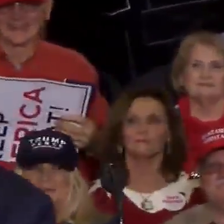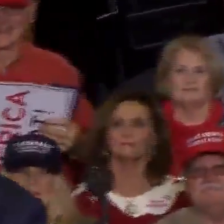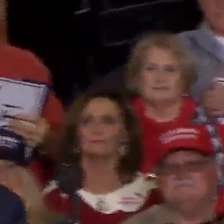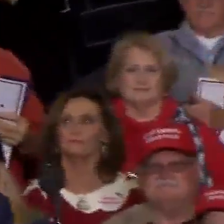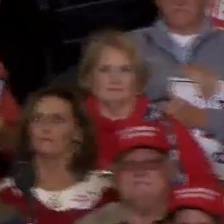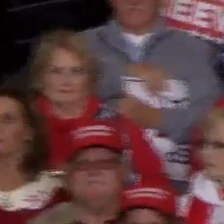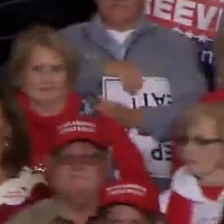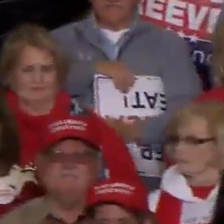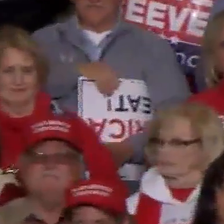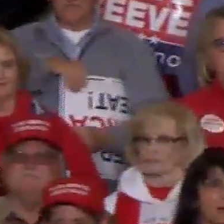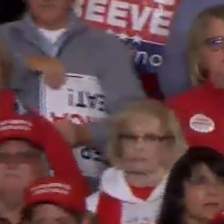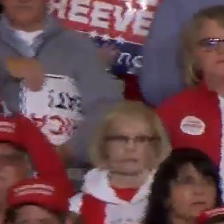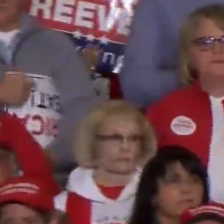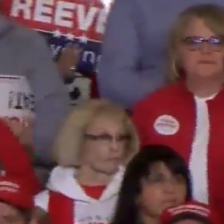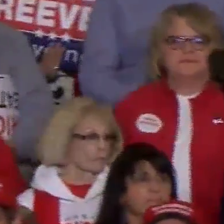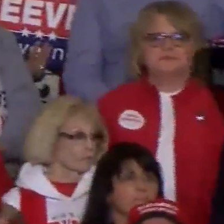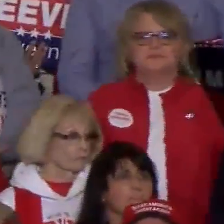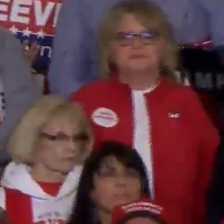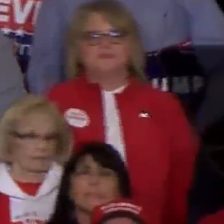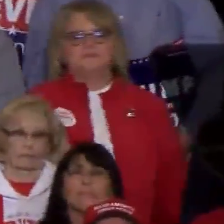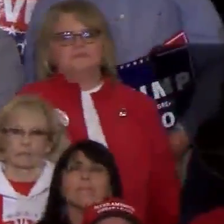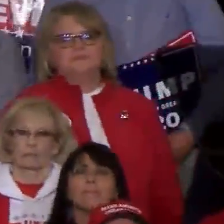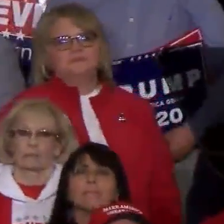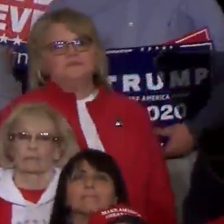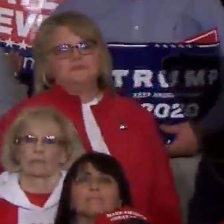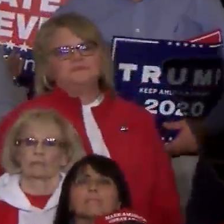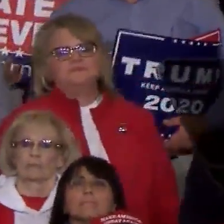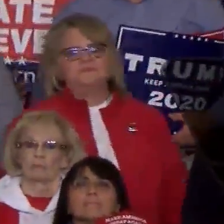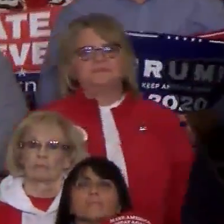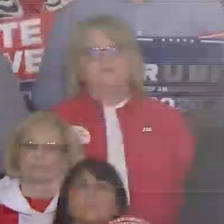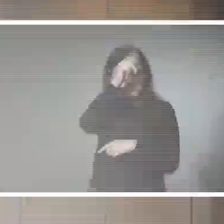Capitol. He says at this point, it's a point of self-reflection.